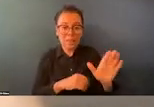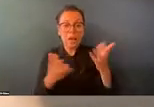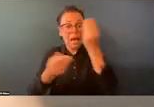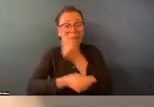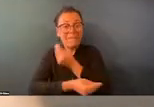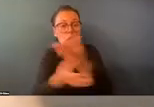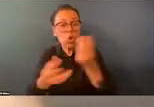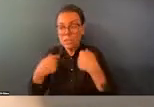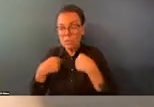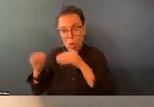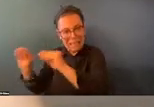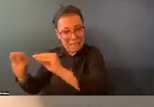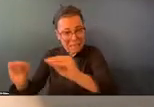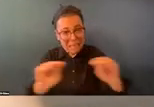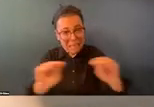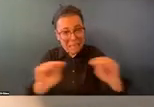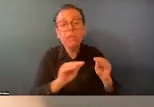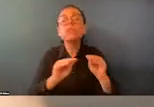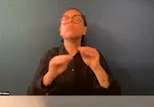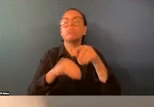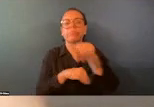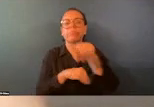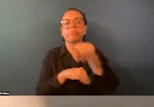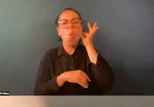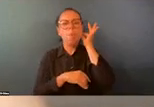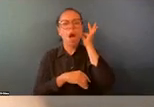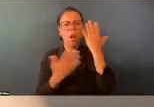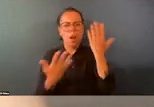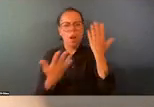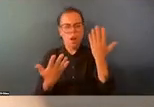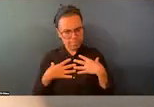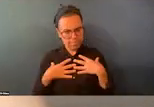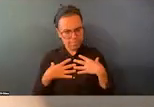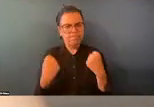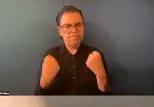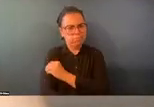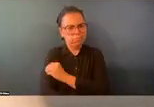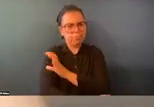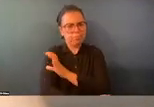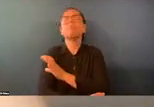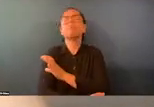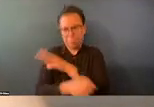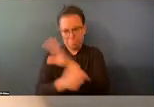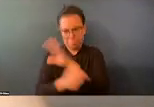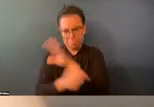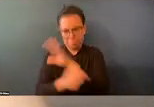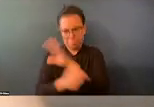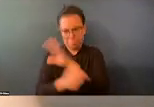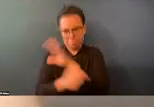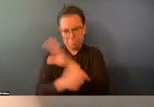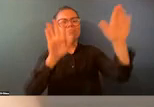participants, empower the women to take an active role in climate